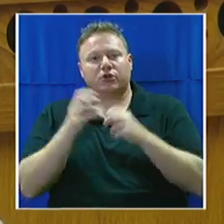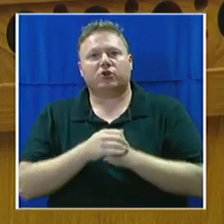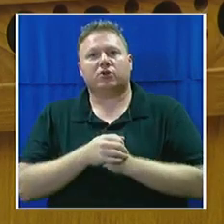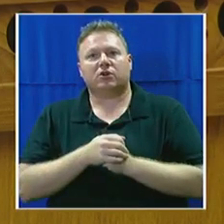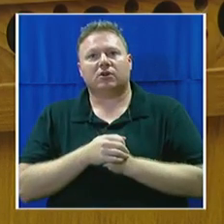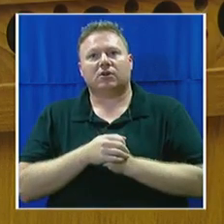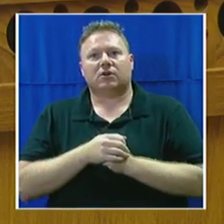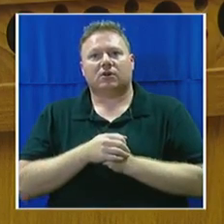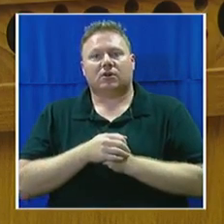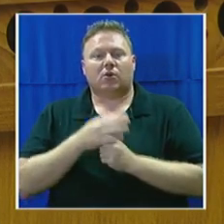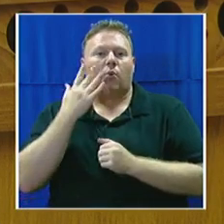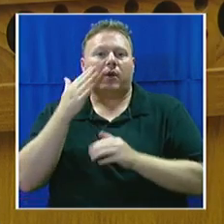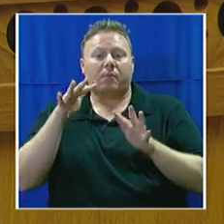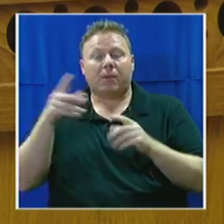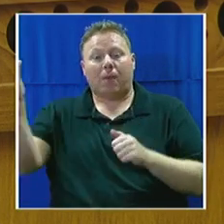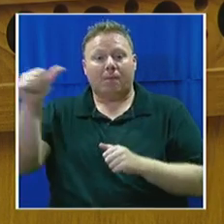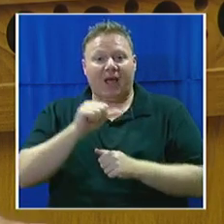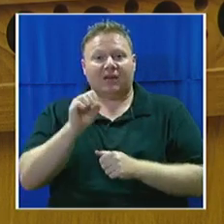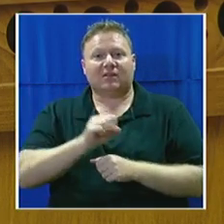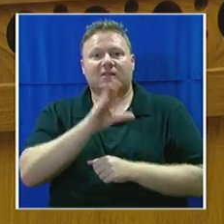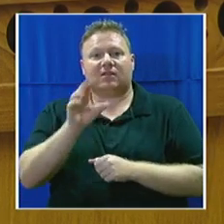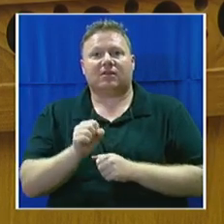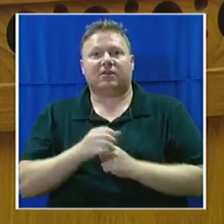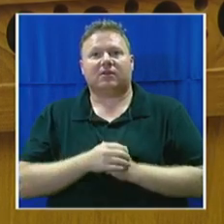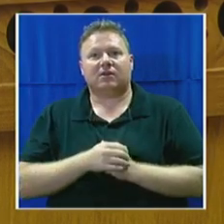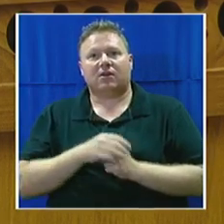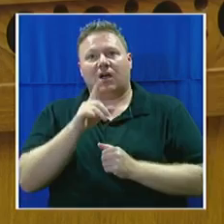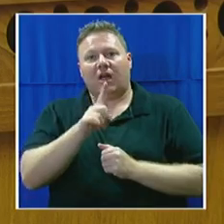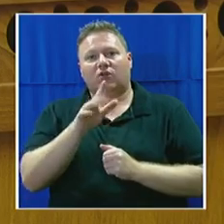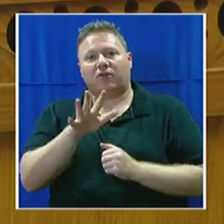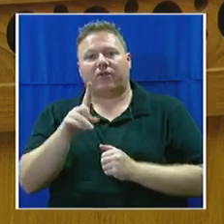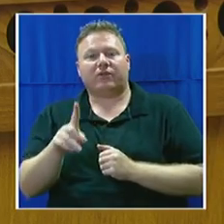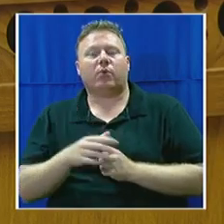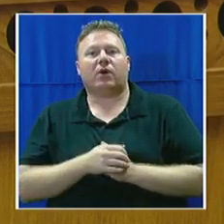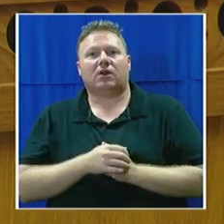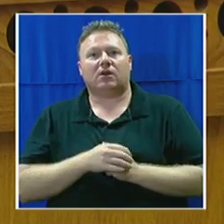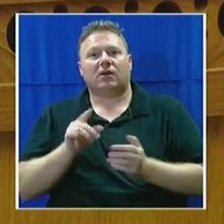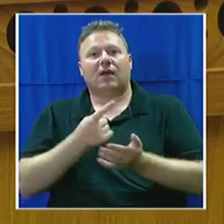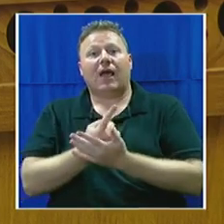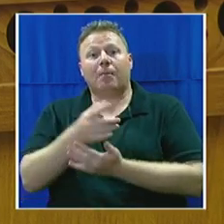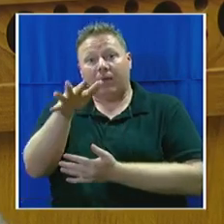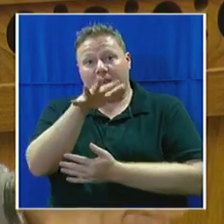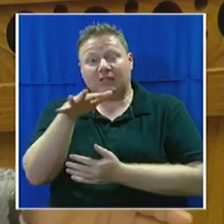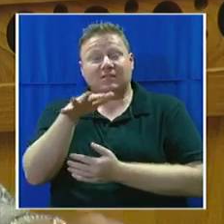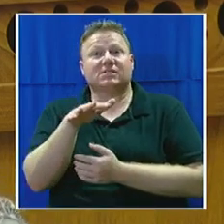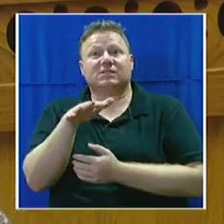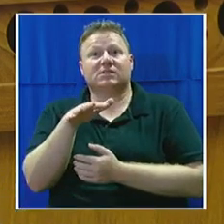aba nithetha ngabo 151 ukuthi zeziphi izicwangciso nkqubo enizibekileyo in place nokuthi public ikwazi